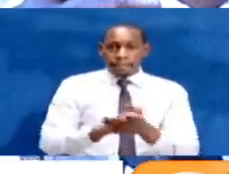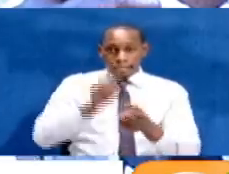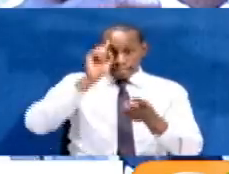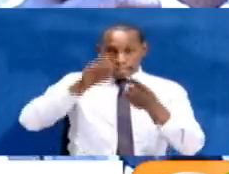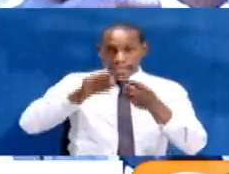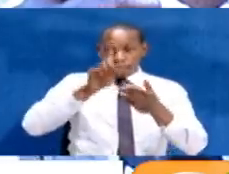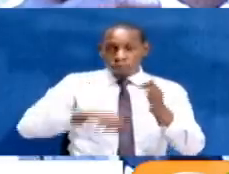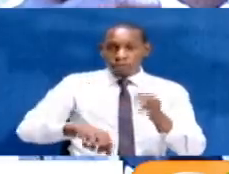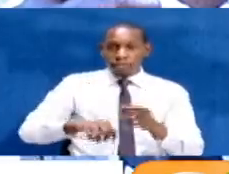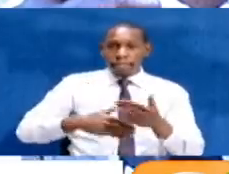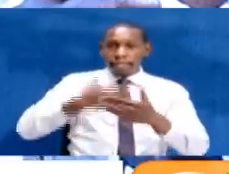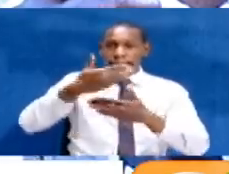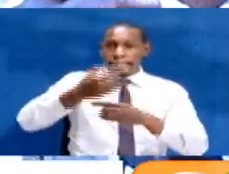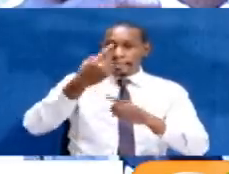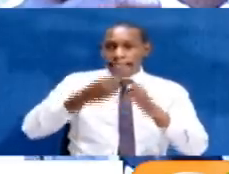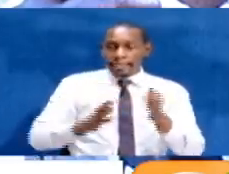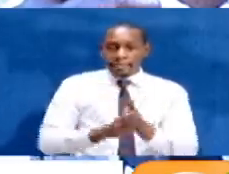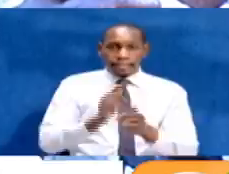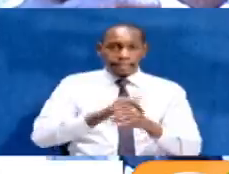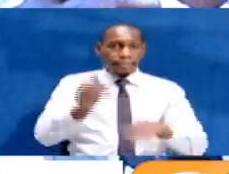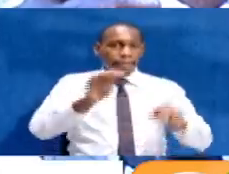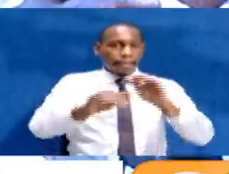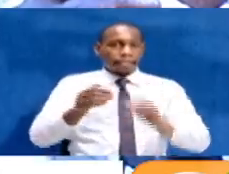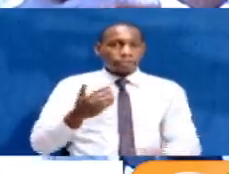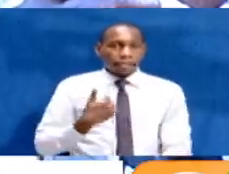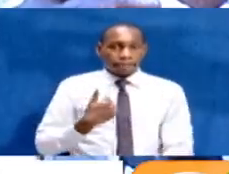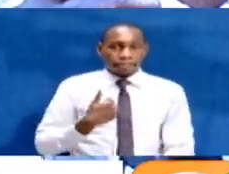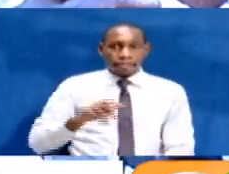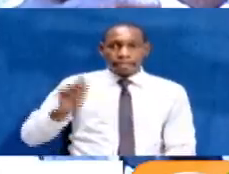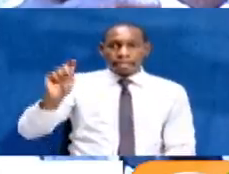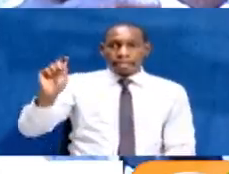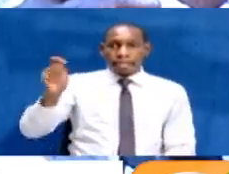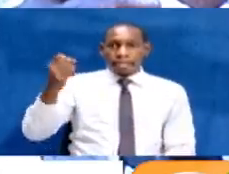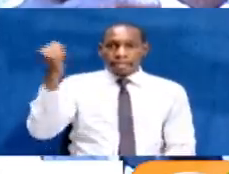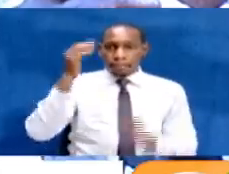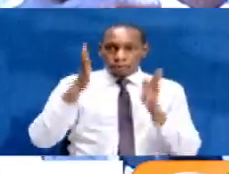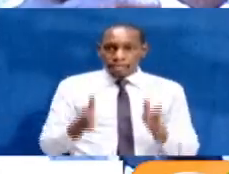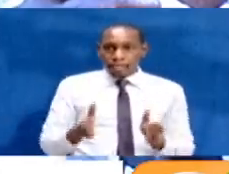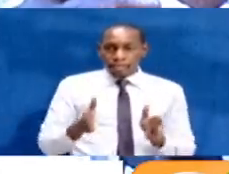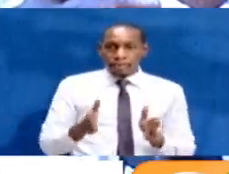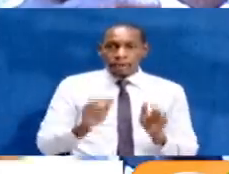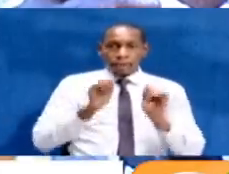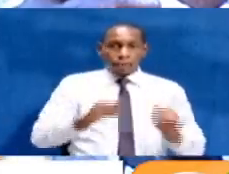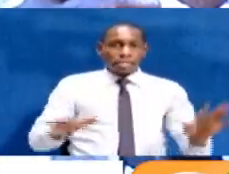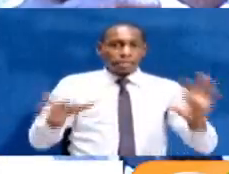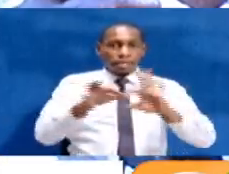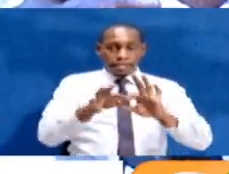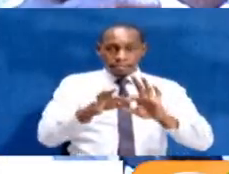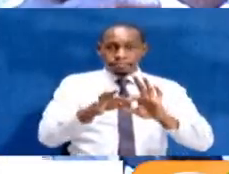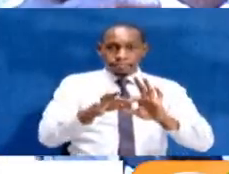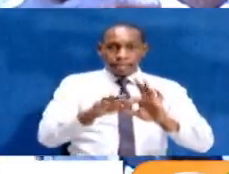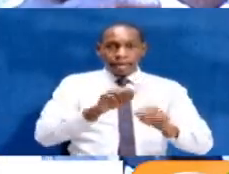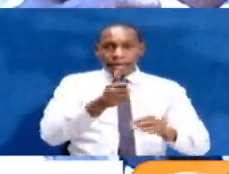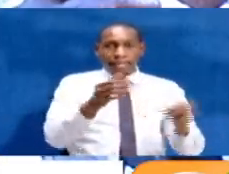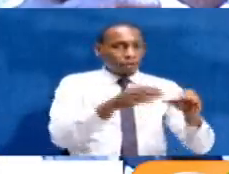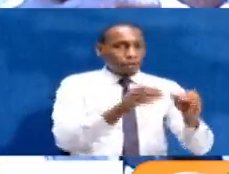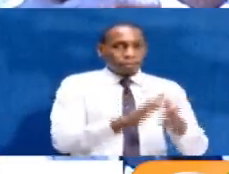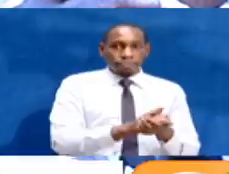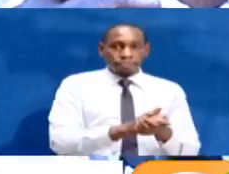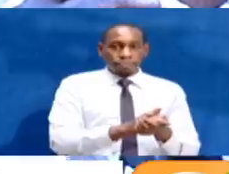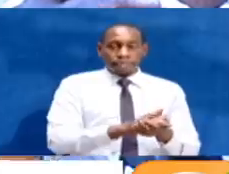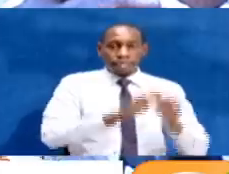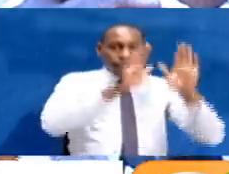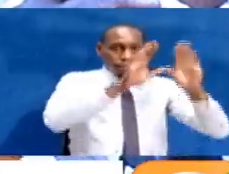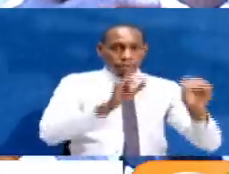next year. And when it comes to elections, Kenyan politicians can go into an alliance with the devil itself. It doesn't